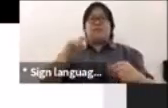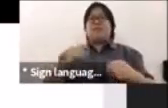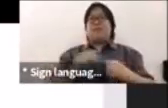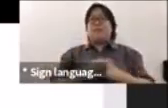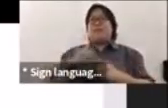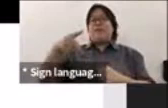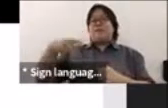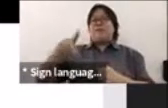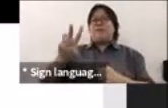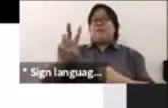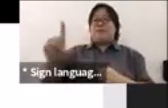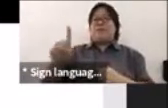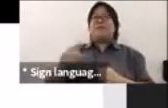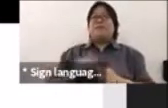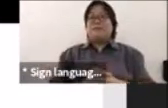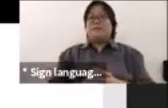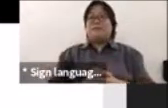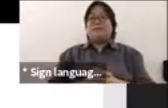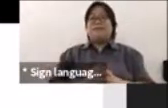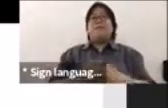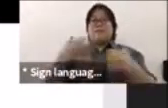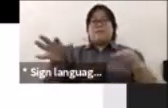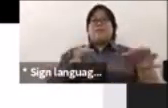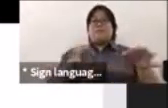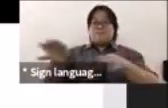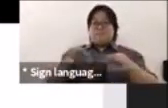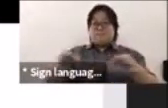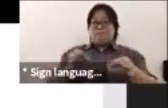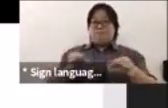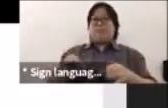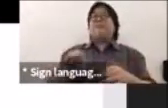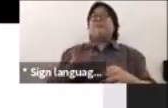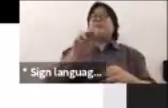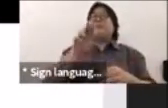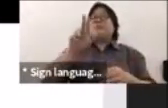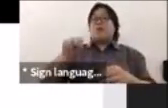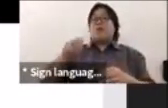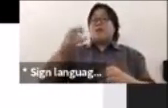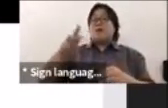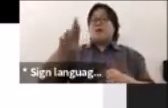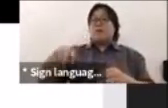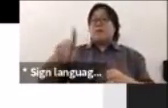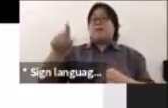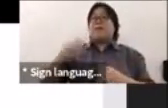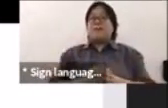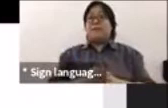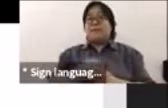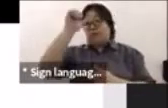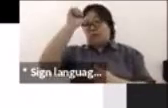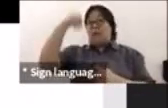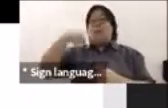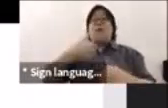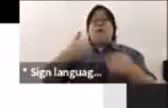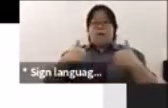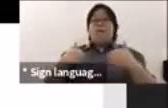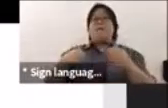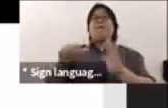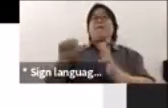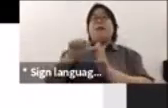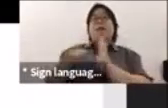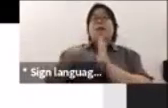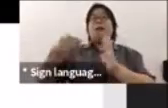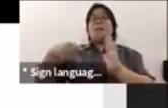person with disability has already been reiterated in UNCRPD. In India, we have Act Person with Disability Act, which came